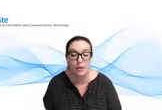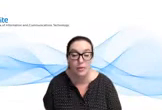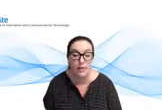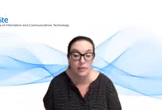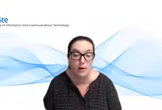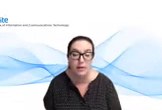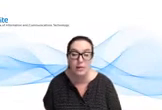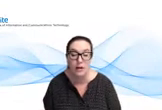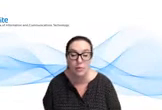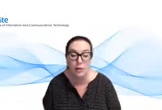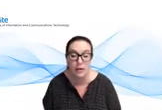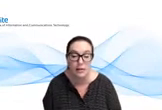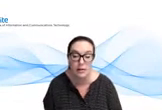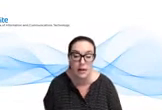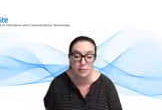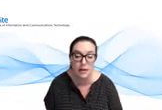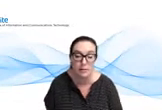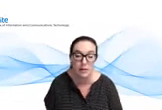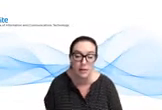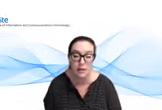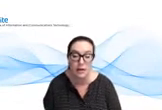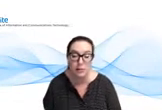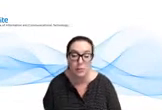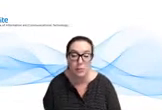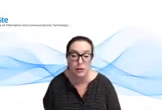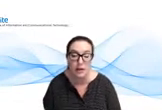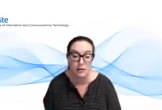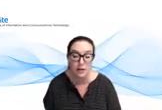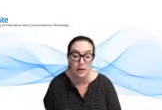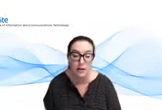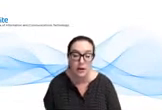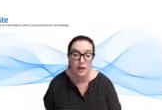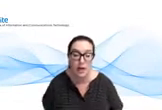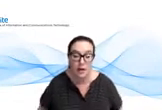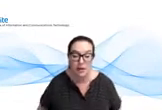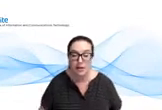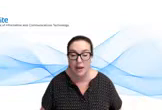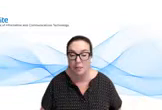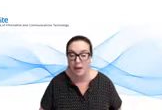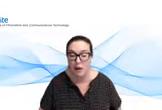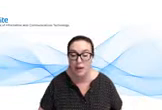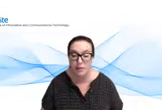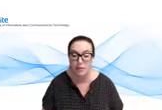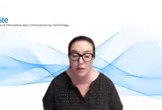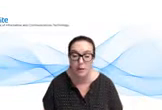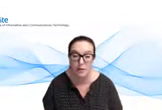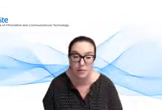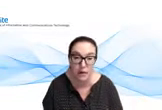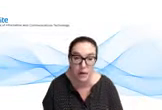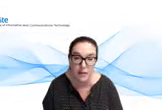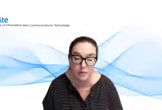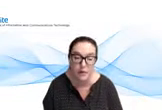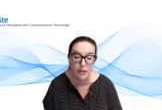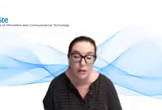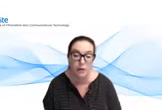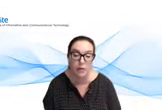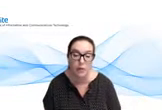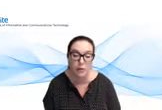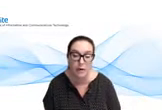UN, you don't focus on what is not being measured and reported on. So I thank my colleagues for the very